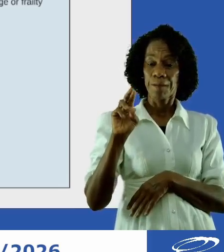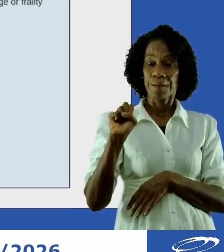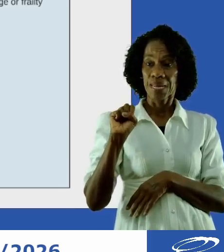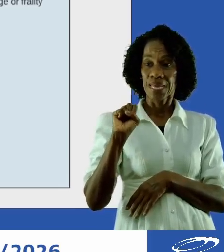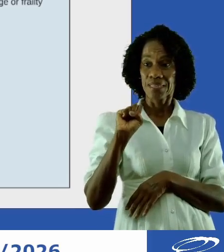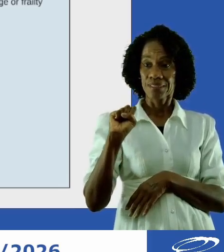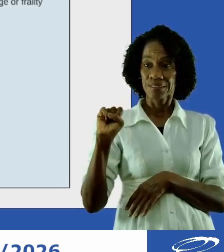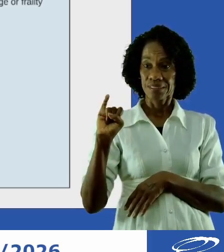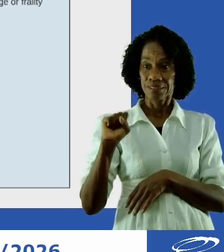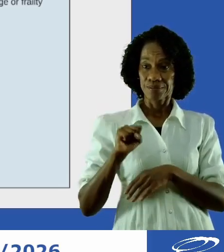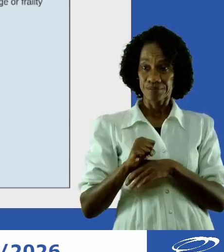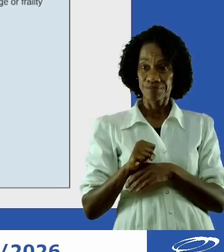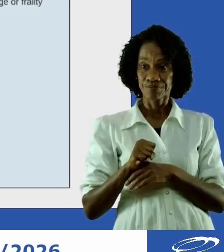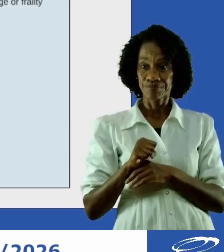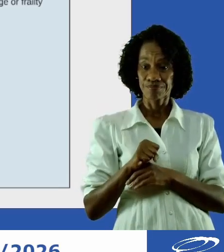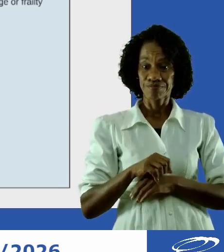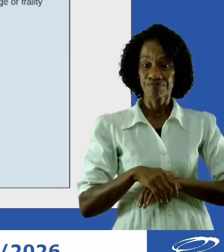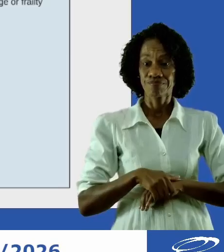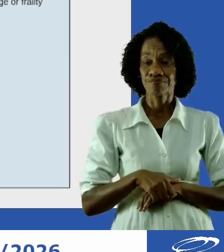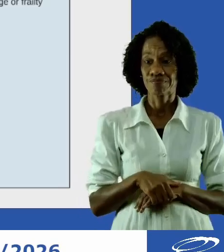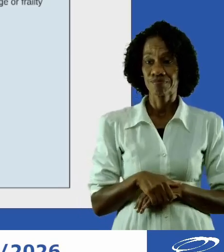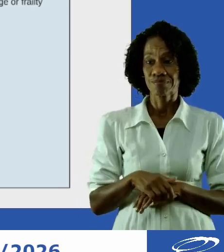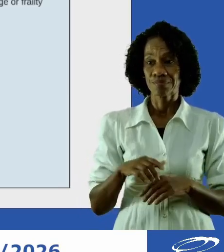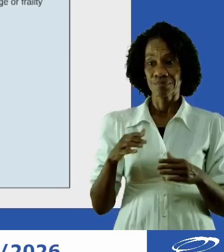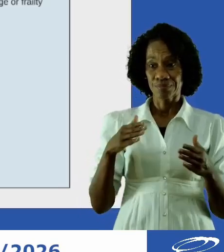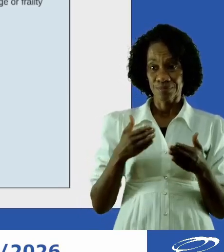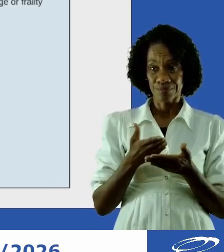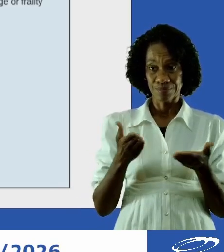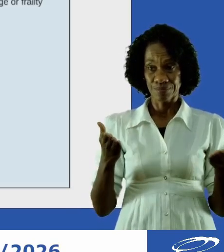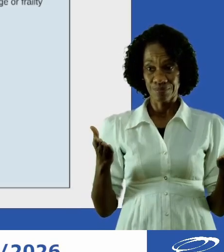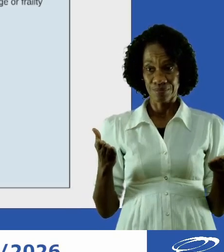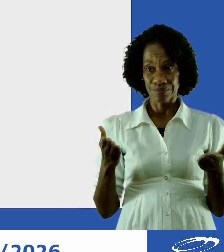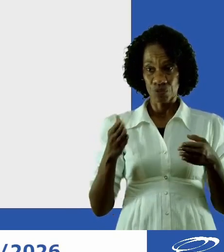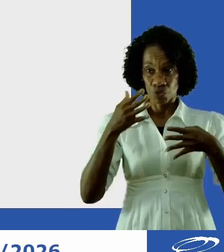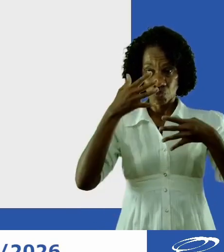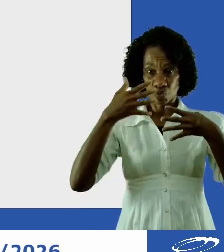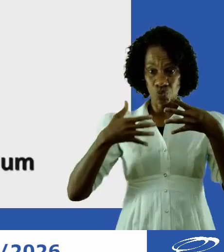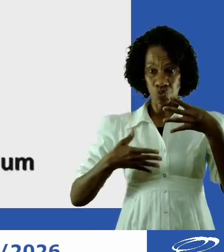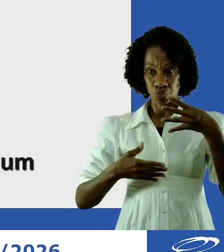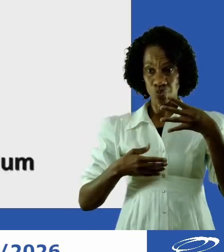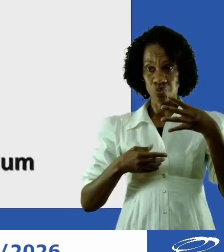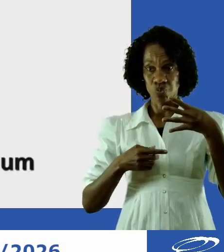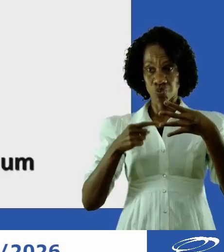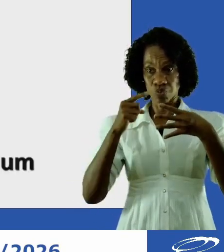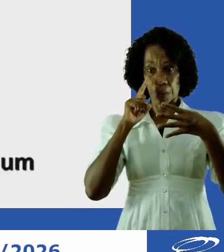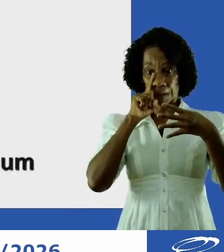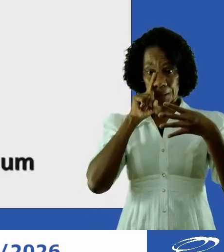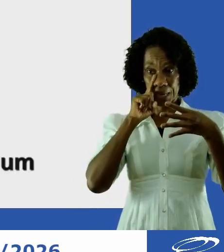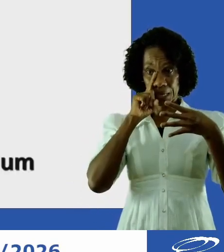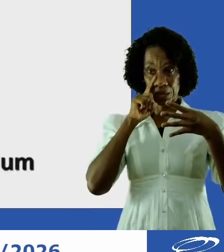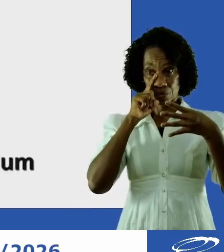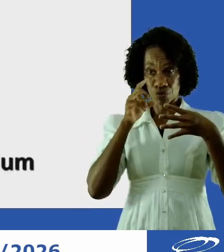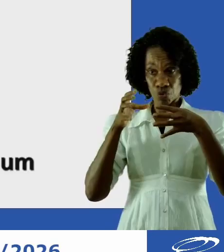these different risk factors. And just to finish my talk, it's clear what is